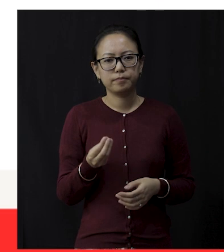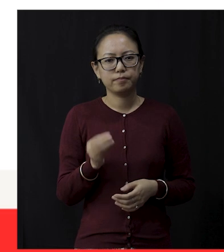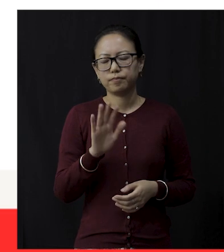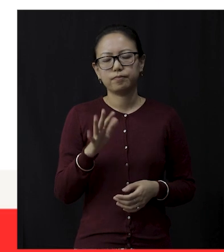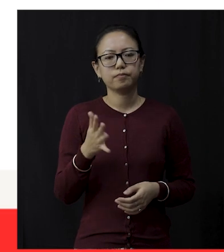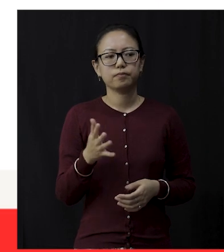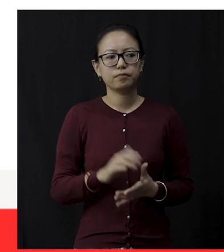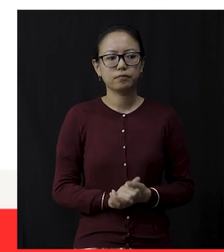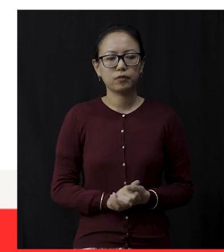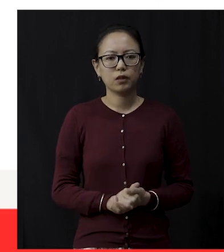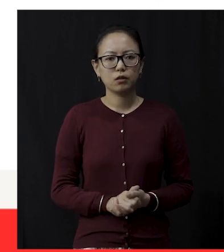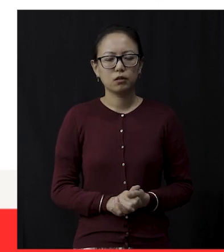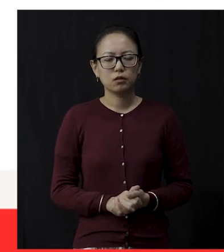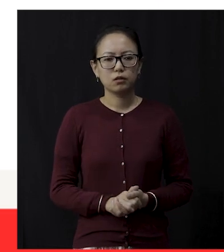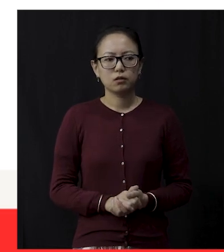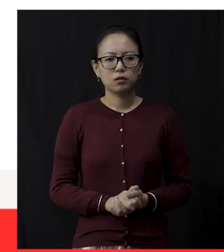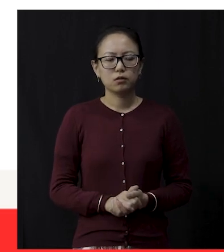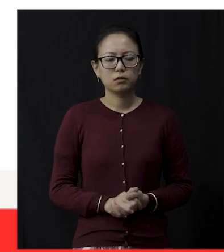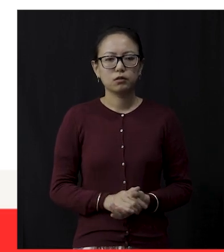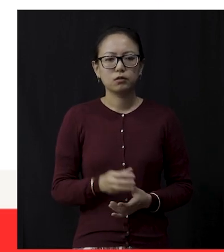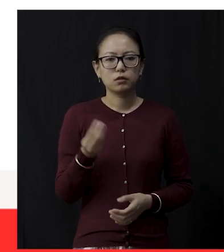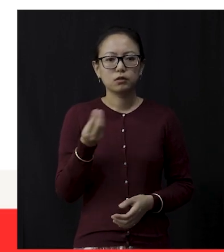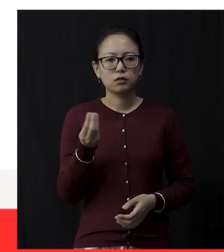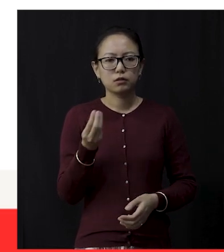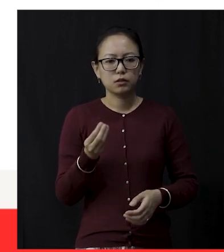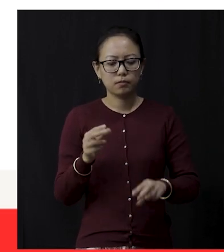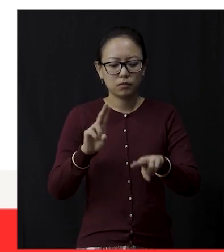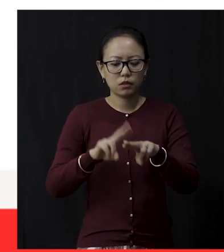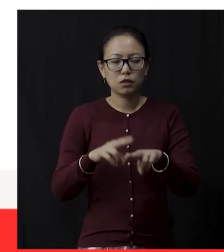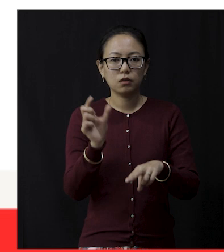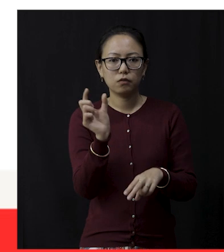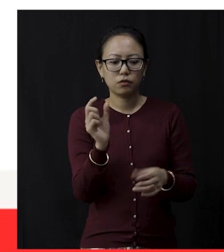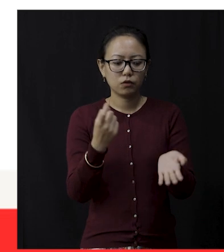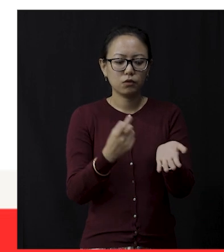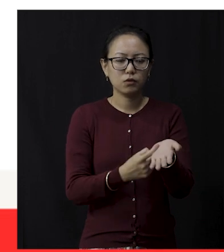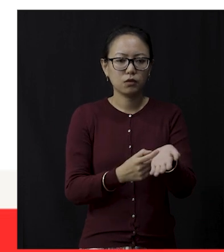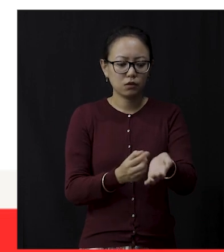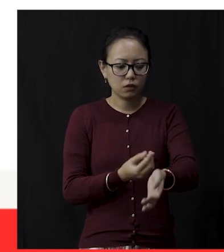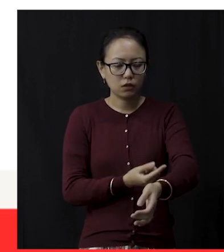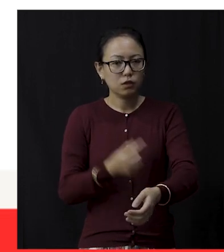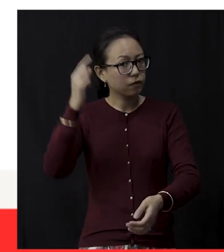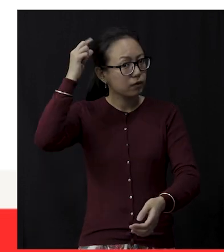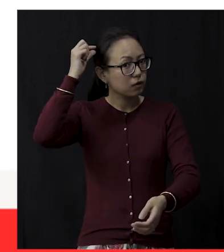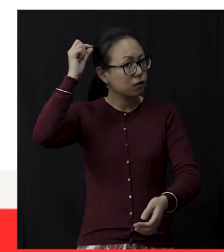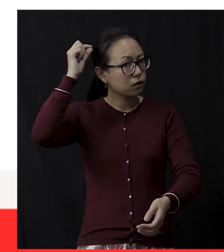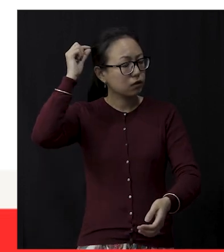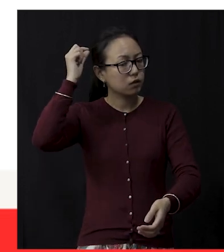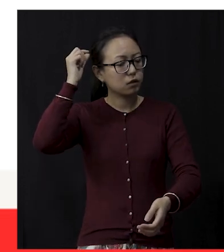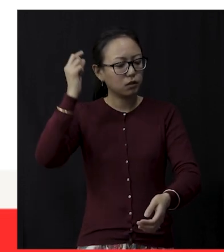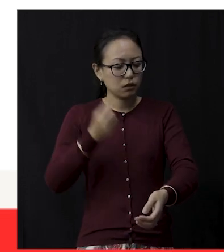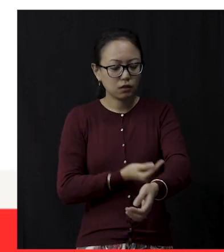And some animals, they are covered with fur, okay? F-U-R, fur like